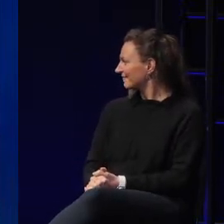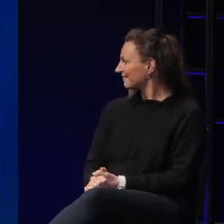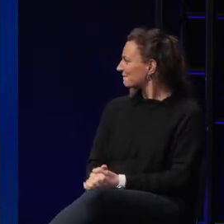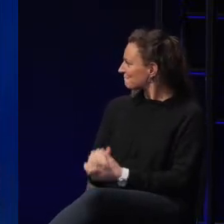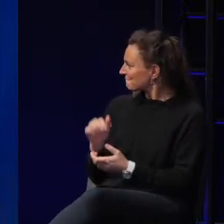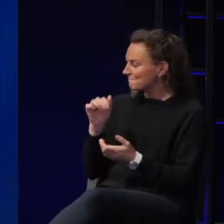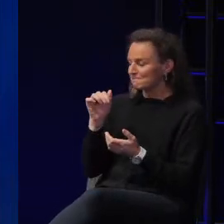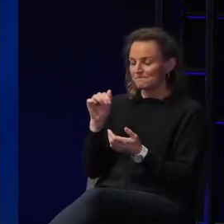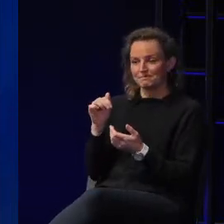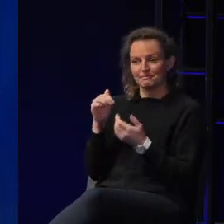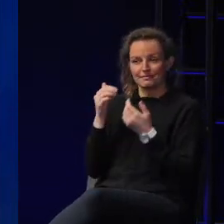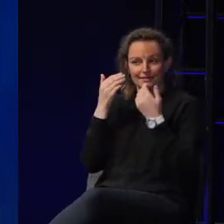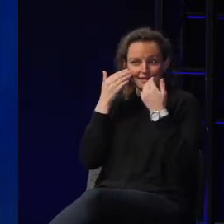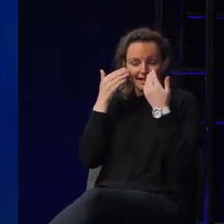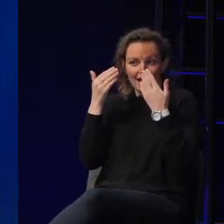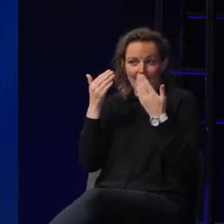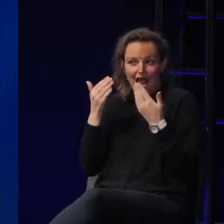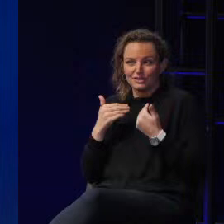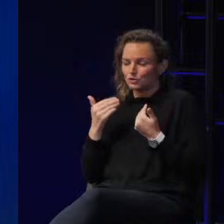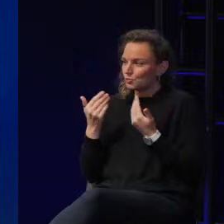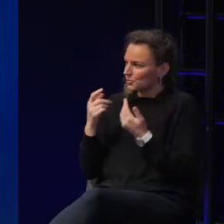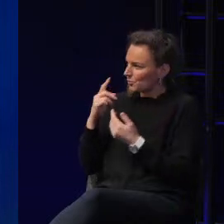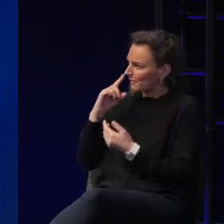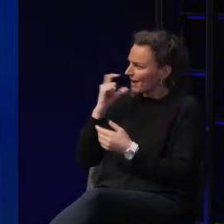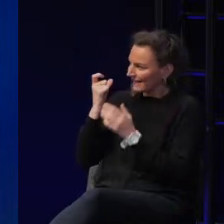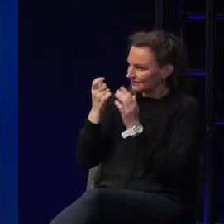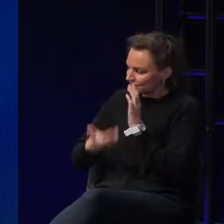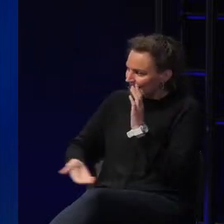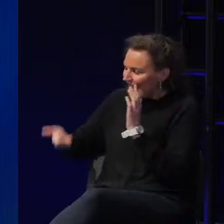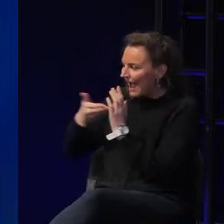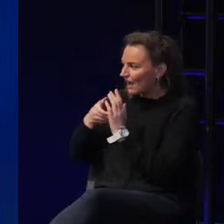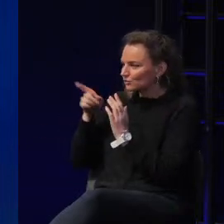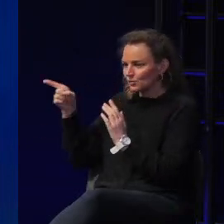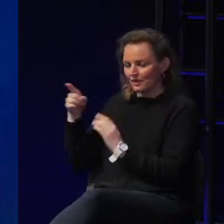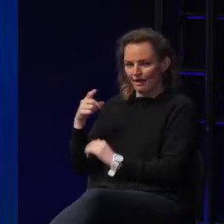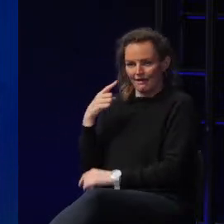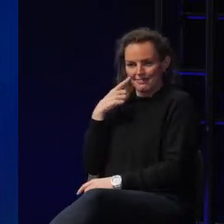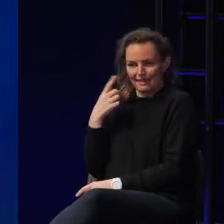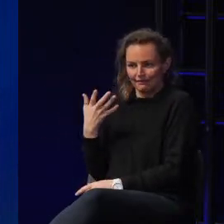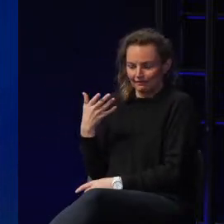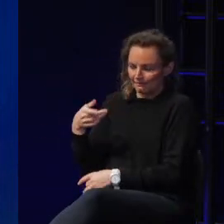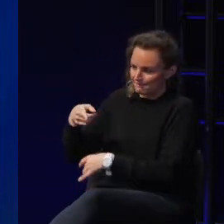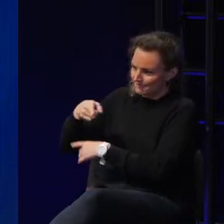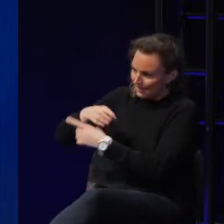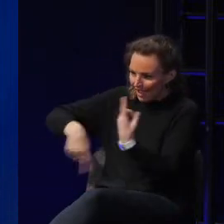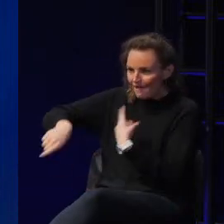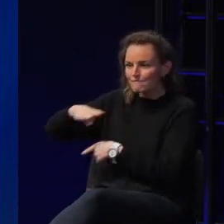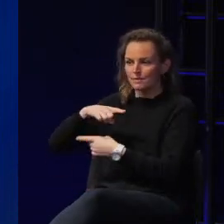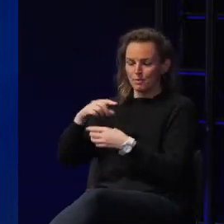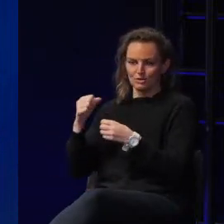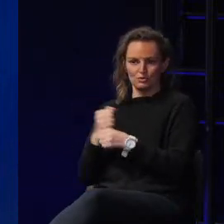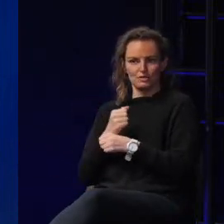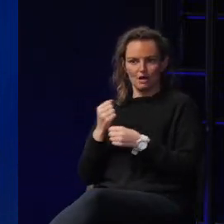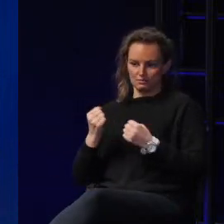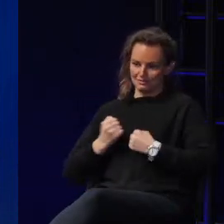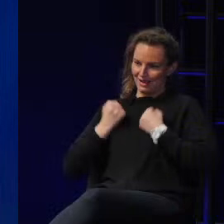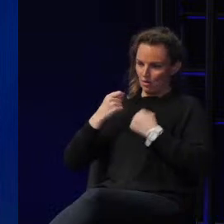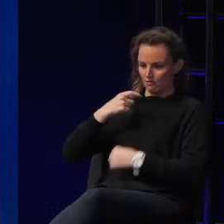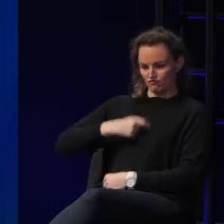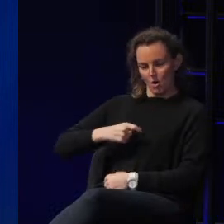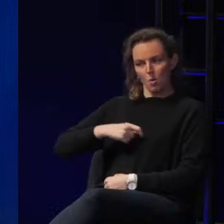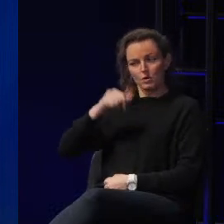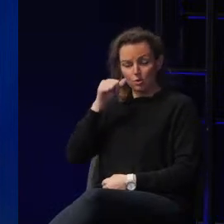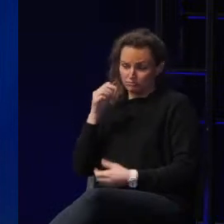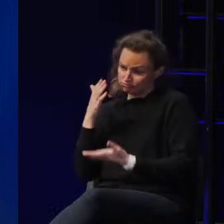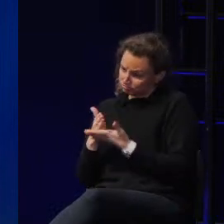Yeah, I don't know if I have anything to add to that because I mean I think everybody who does what we do knows it's a really